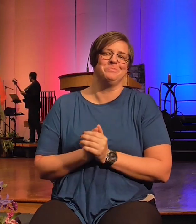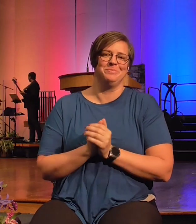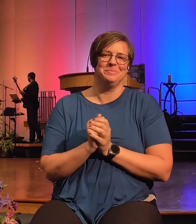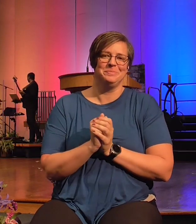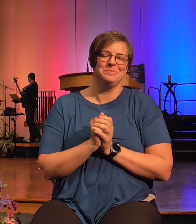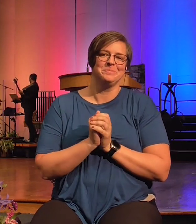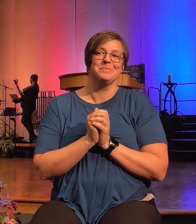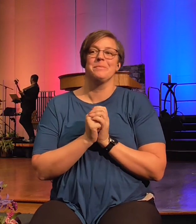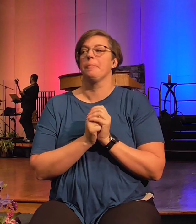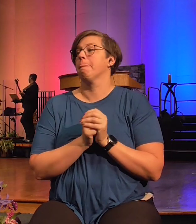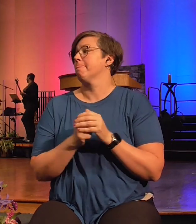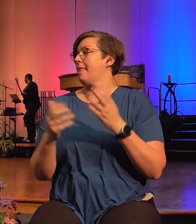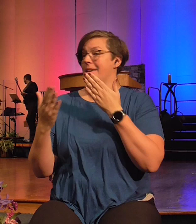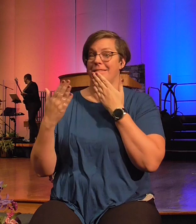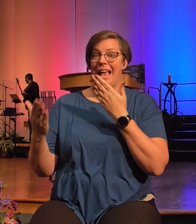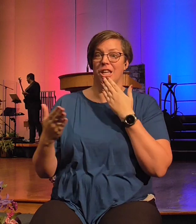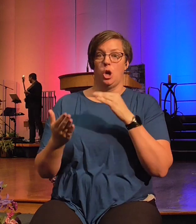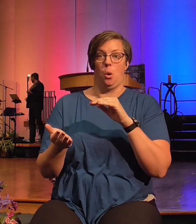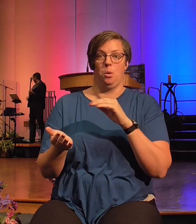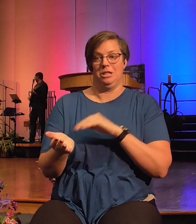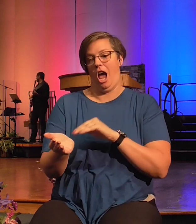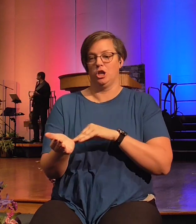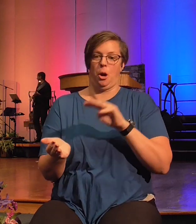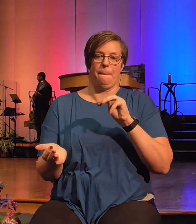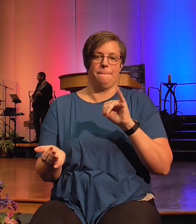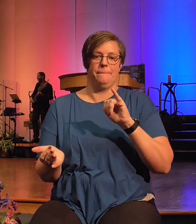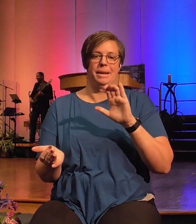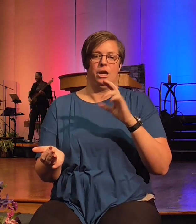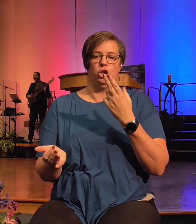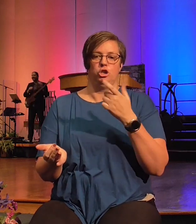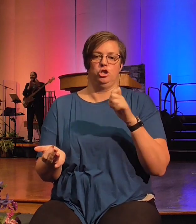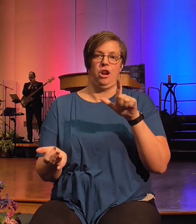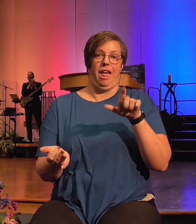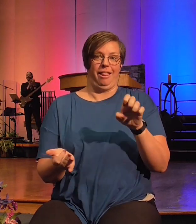And thank you, Dr. Michelle, for your powerful message this morning. Oh my gosh.